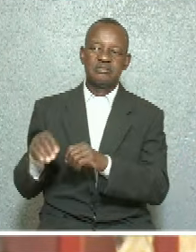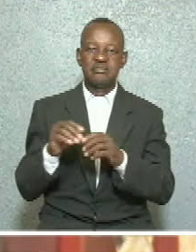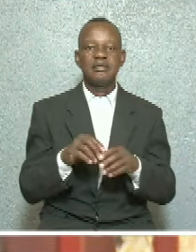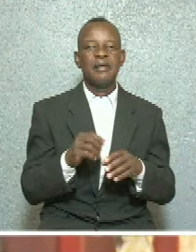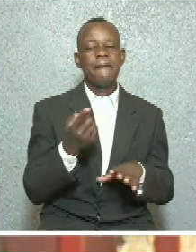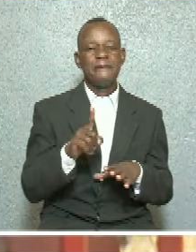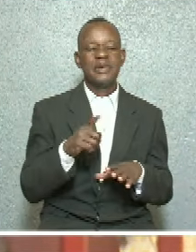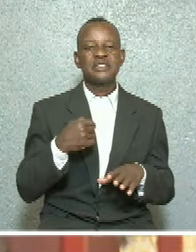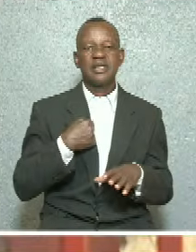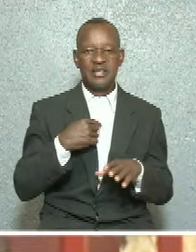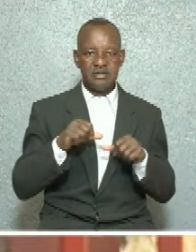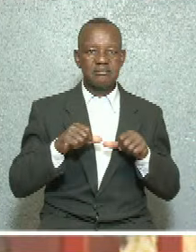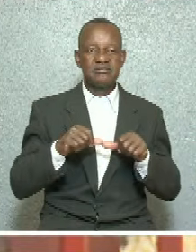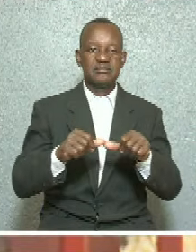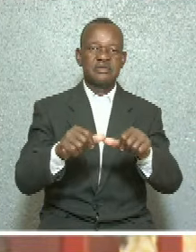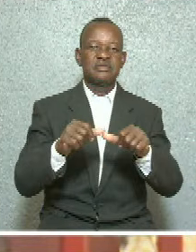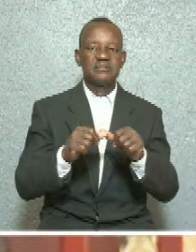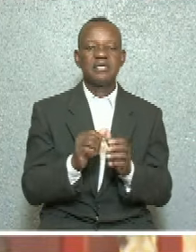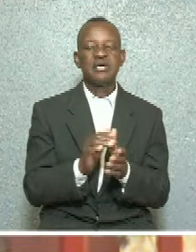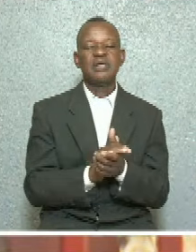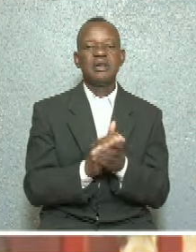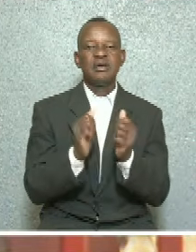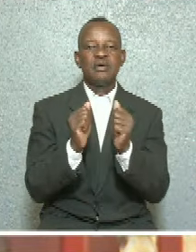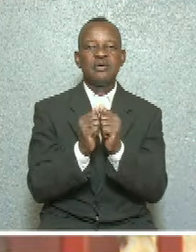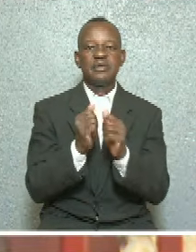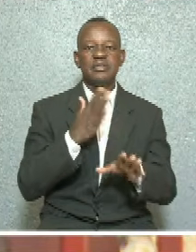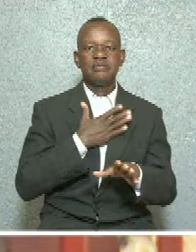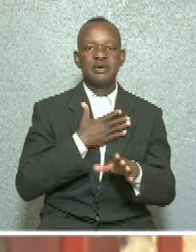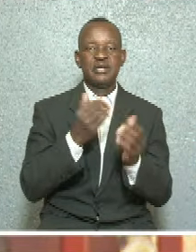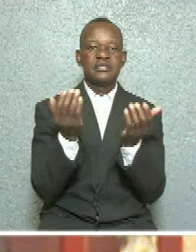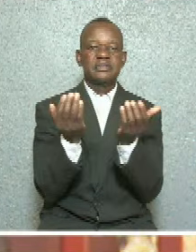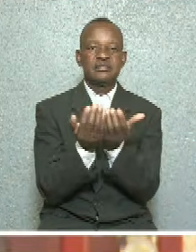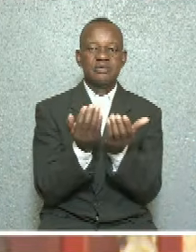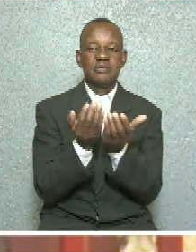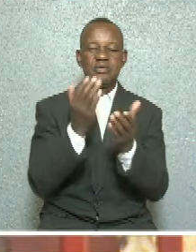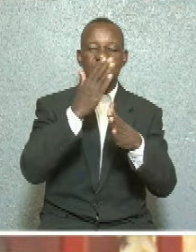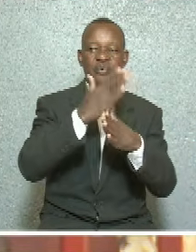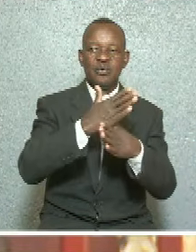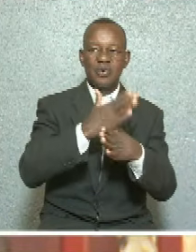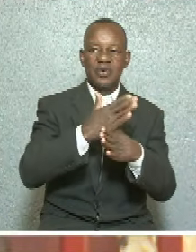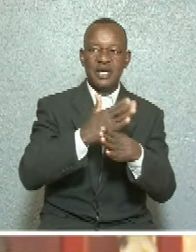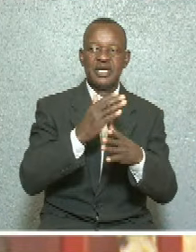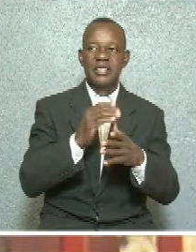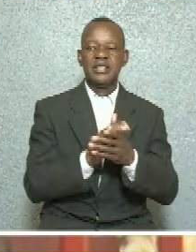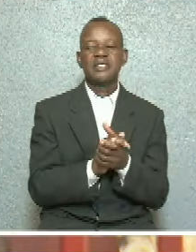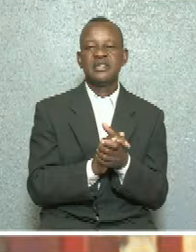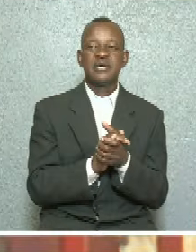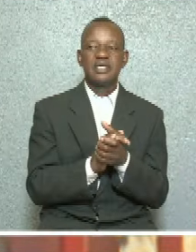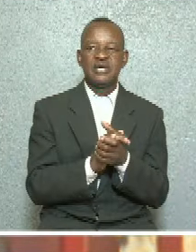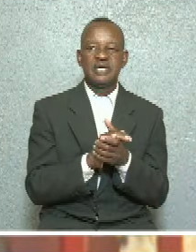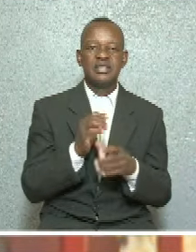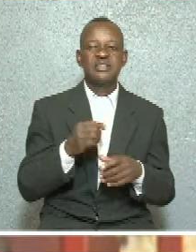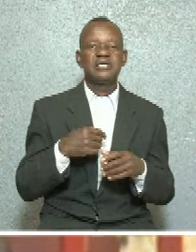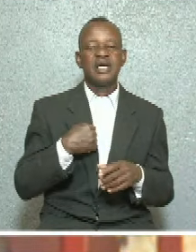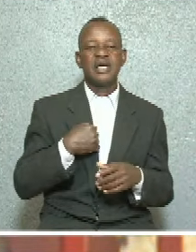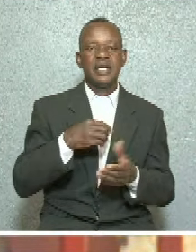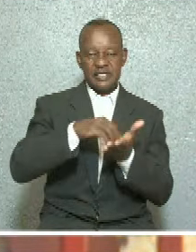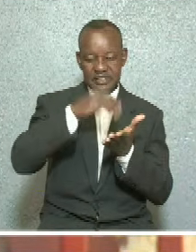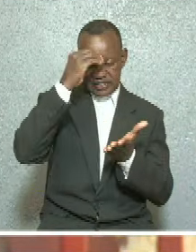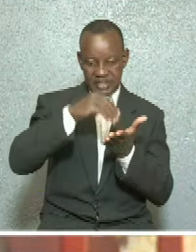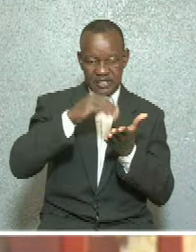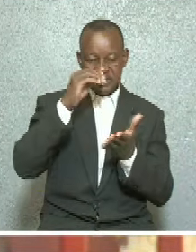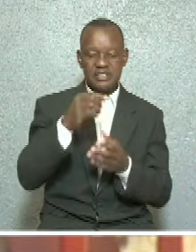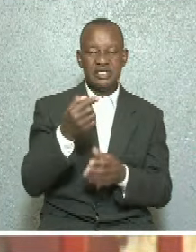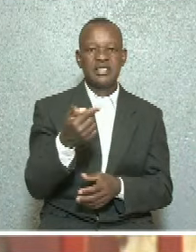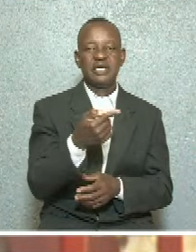after I finished my grade 12, I went to study diesel mech. I completed, went into the army, and now I'm in